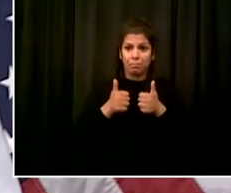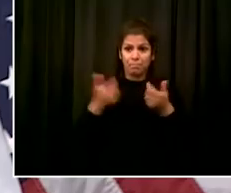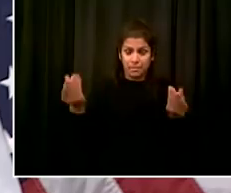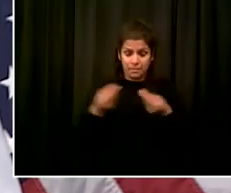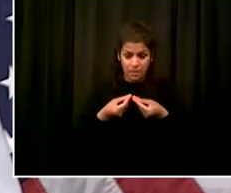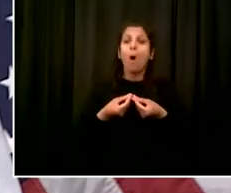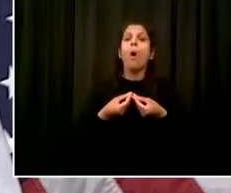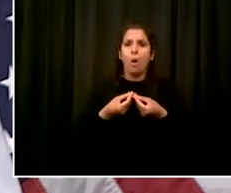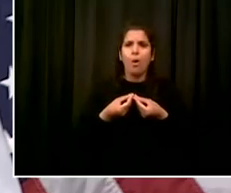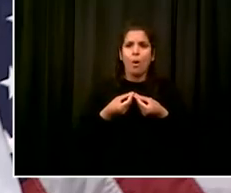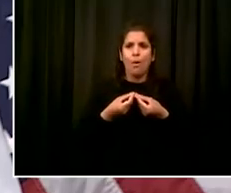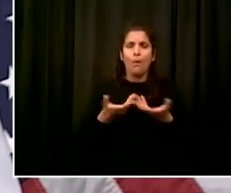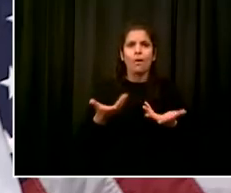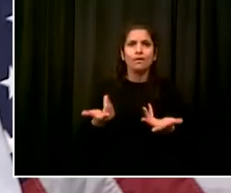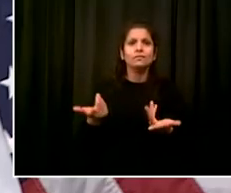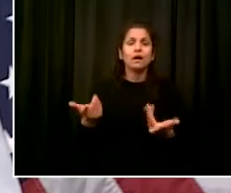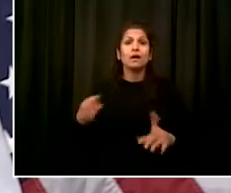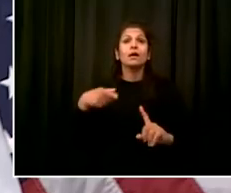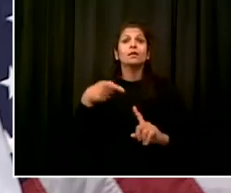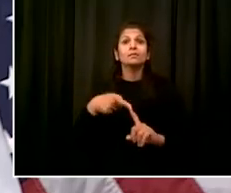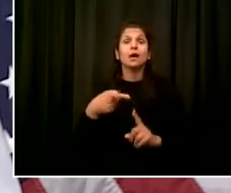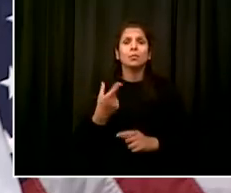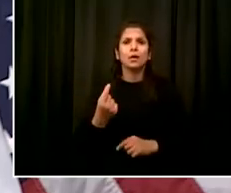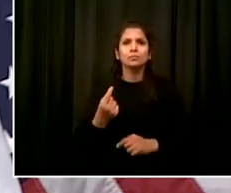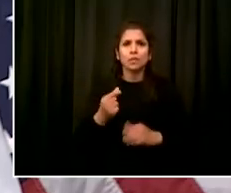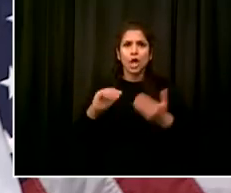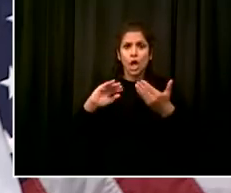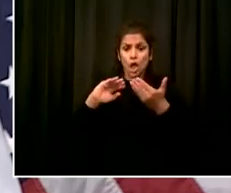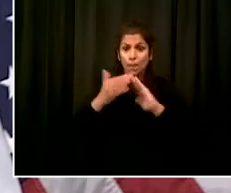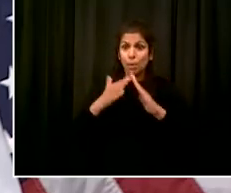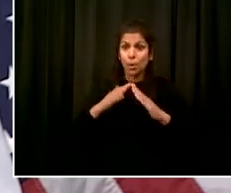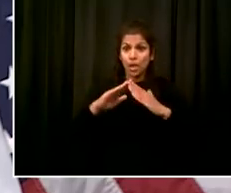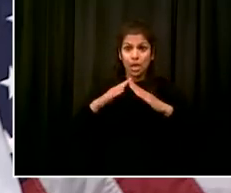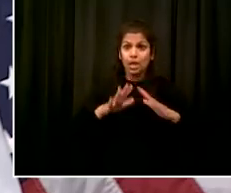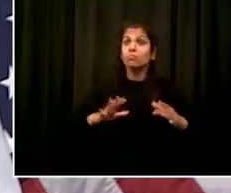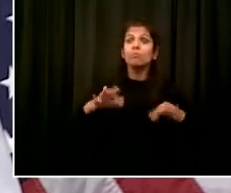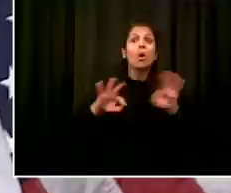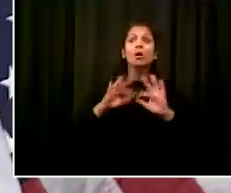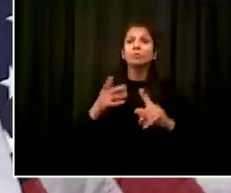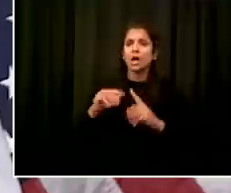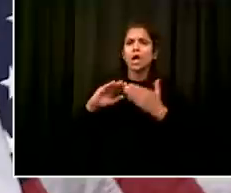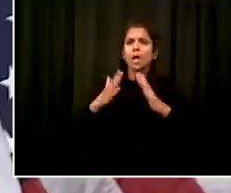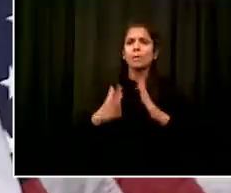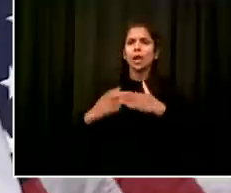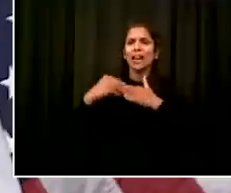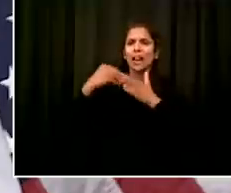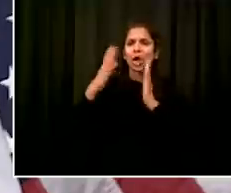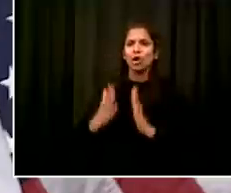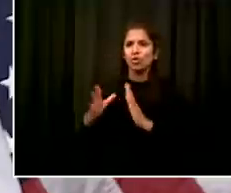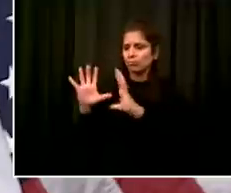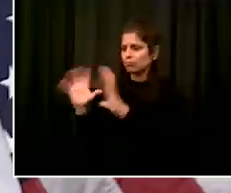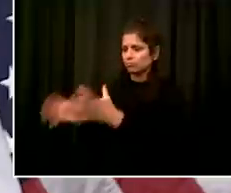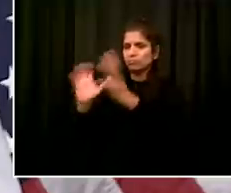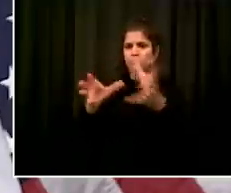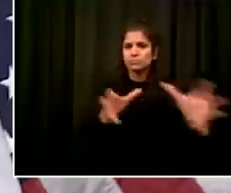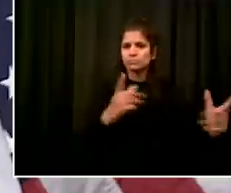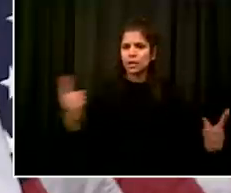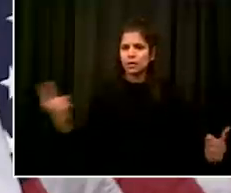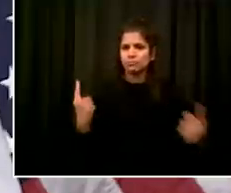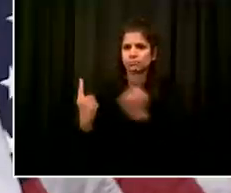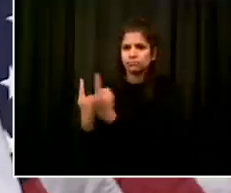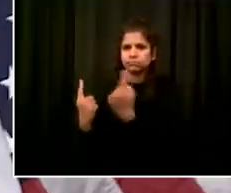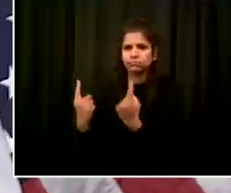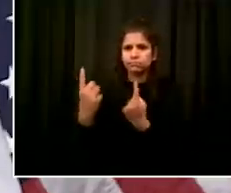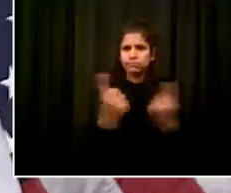forward, owning the space, owning their neighborhoods, rejecting violence, rejecting looting, rejecting anyone who wants to attack officers or